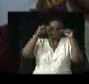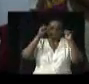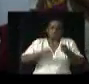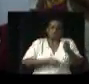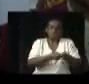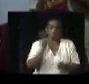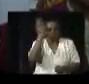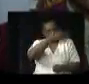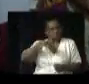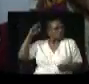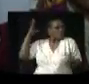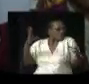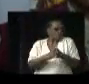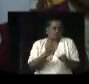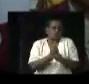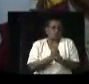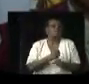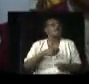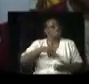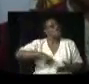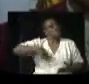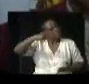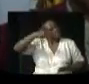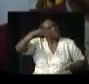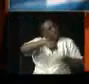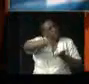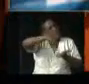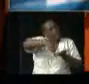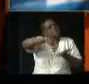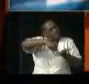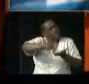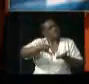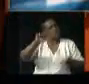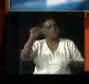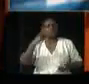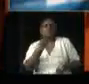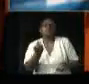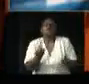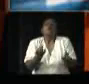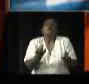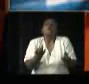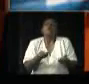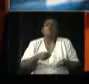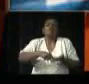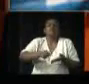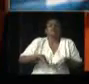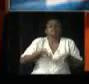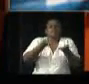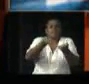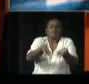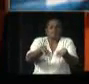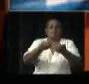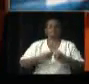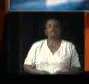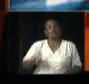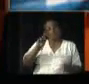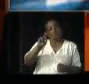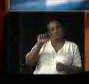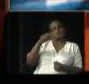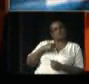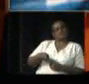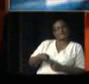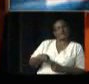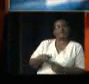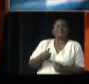They have a long relationship with the foundation, and they often give donations to them. Mr. Augustin